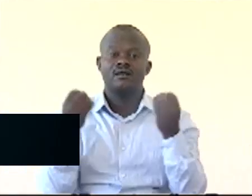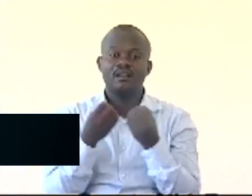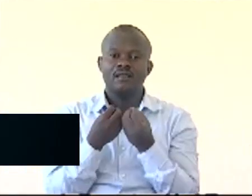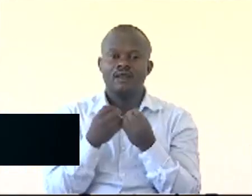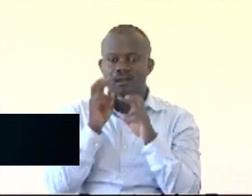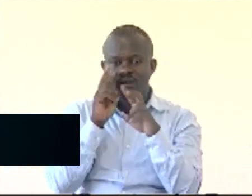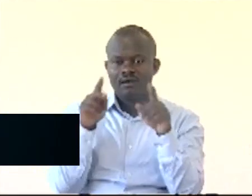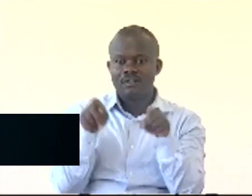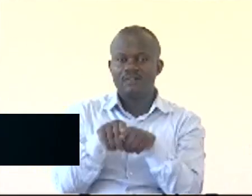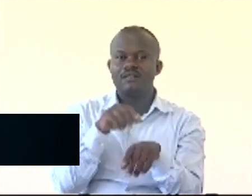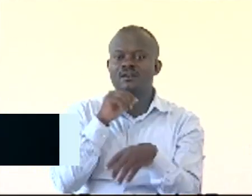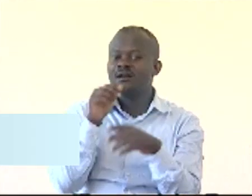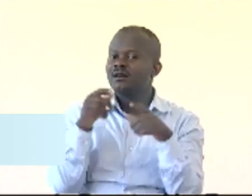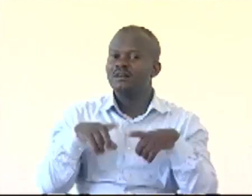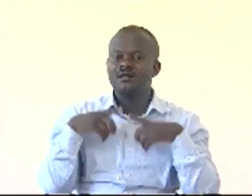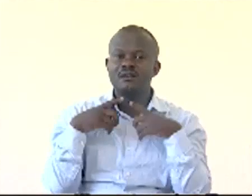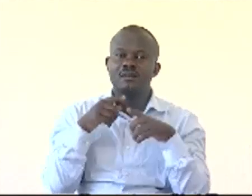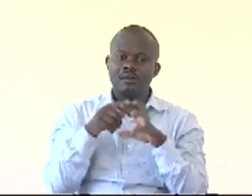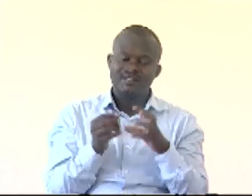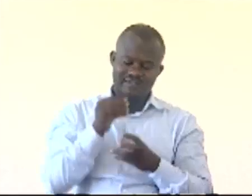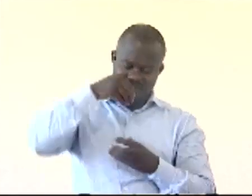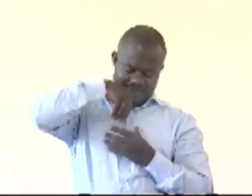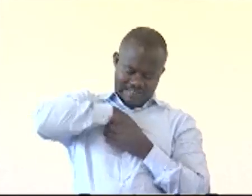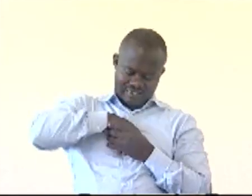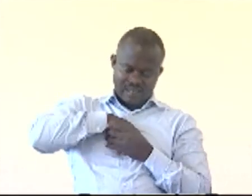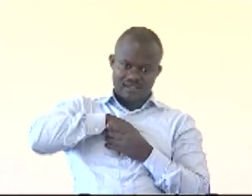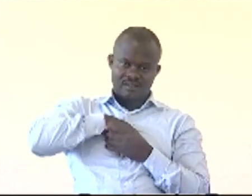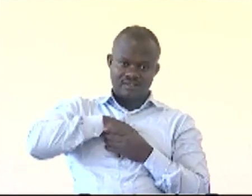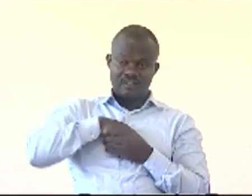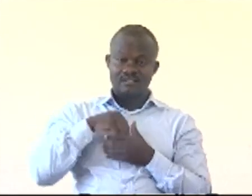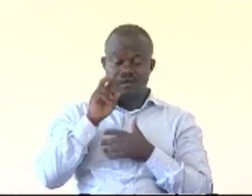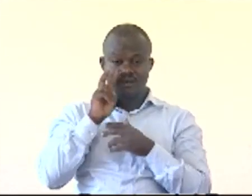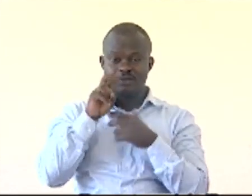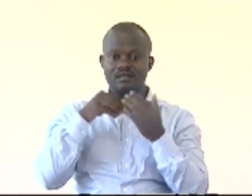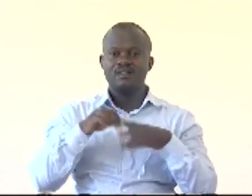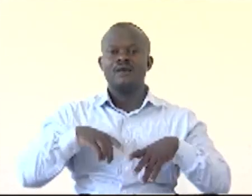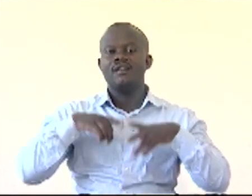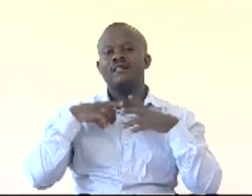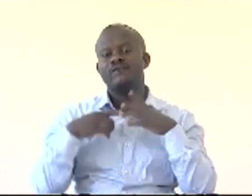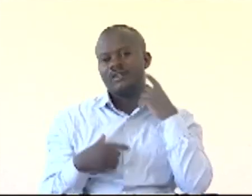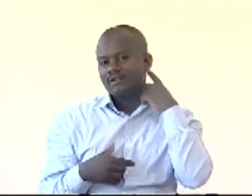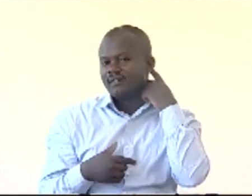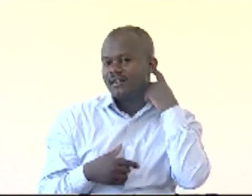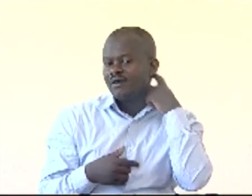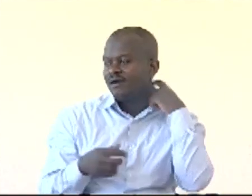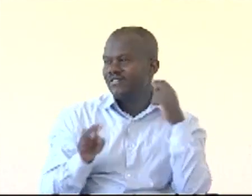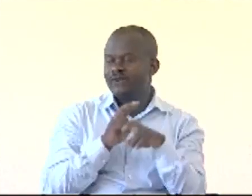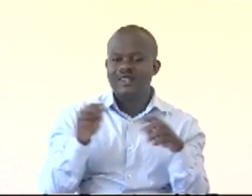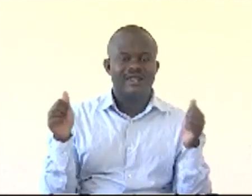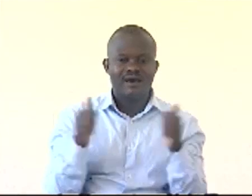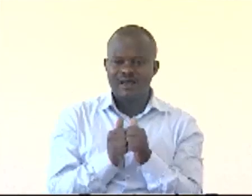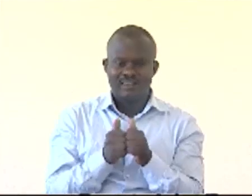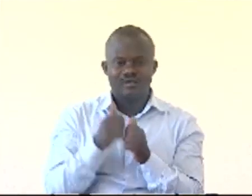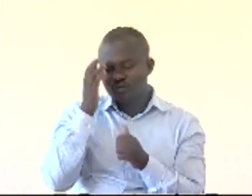considered non-living. And inside the organism, they are considered living. Very hard to classify